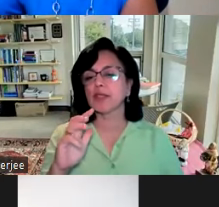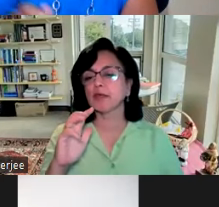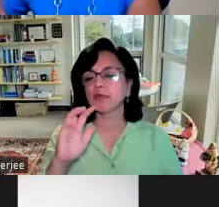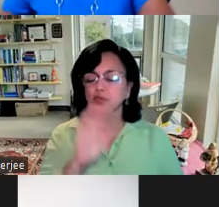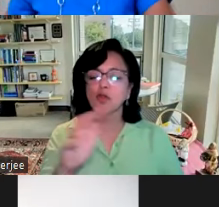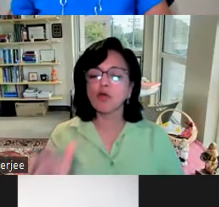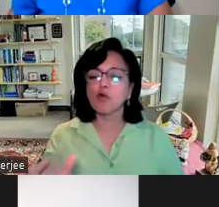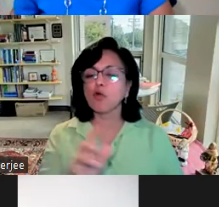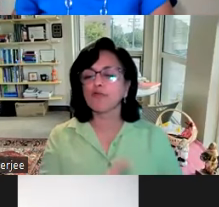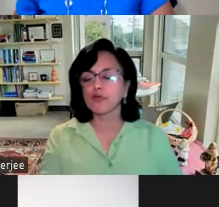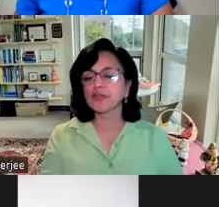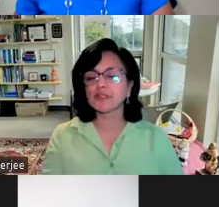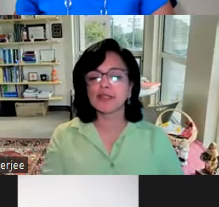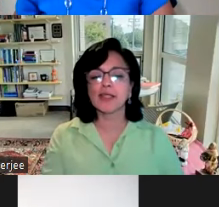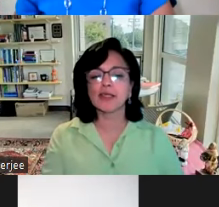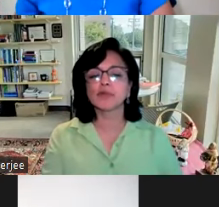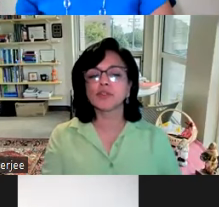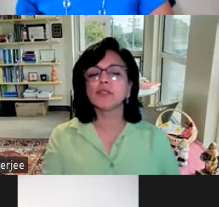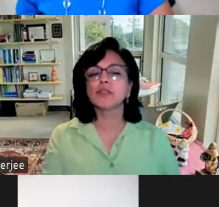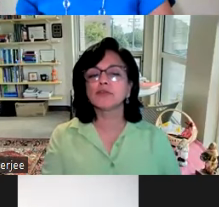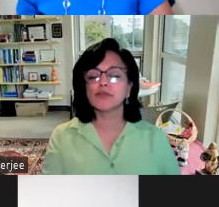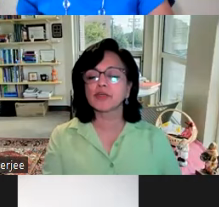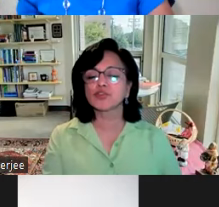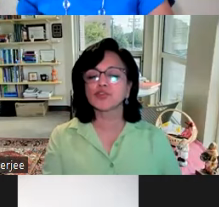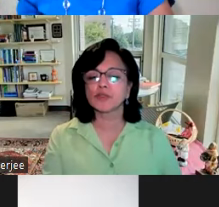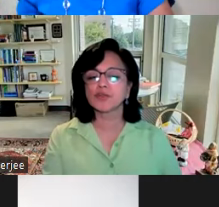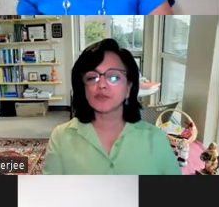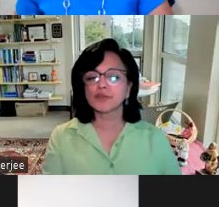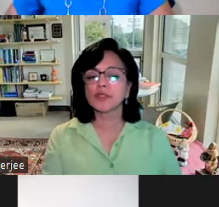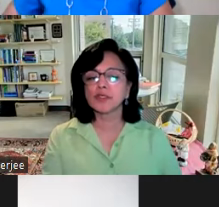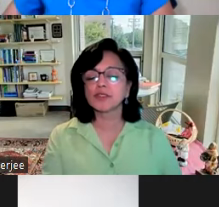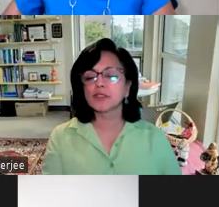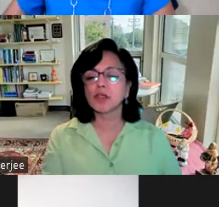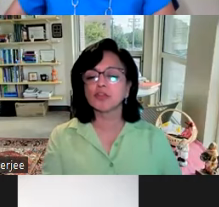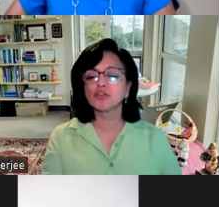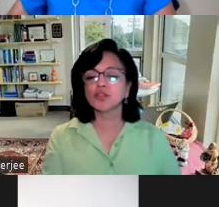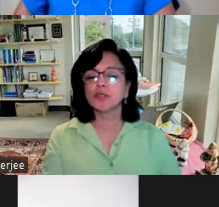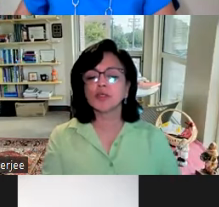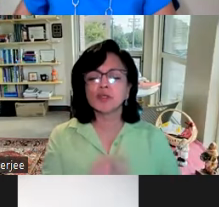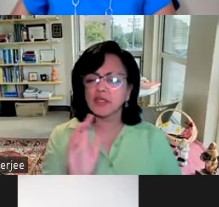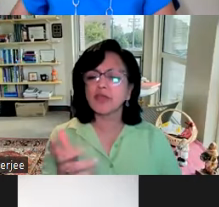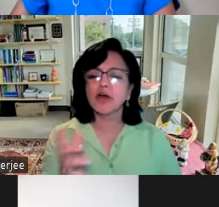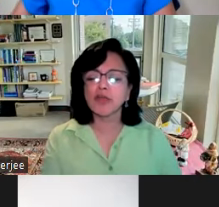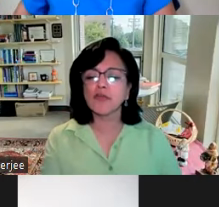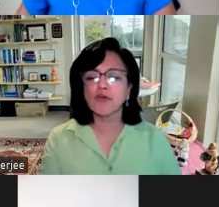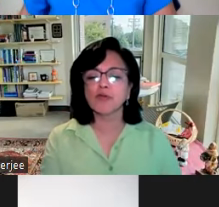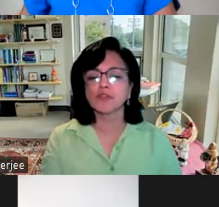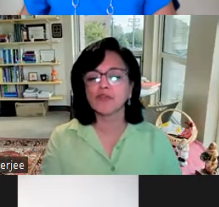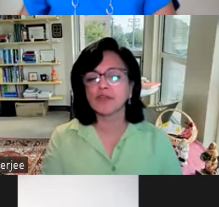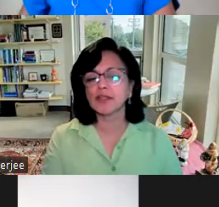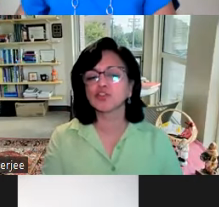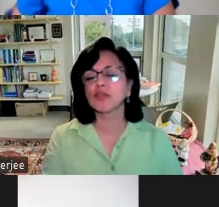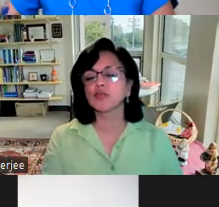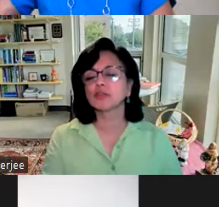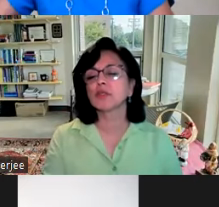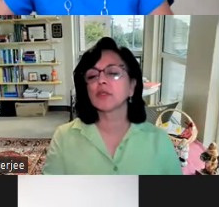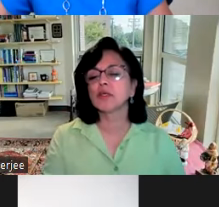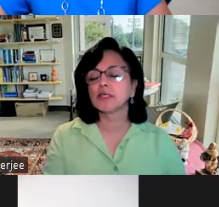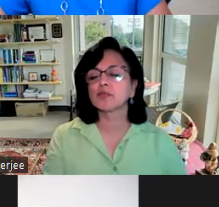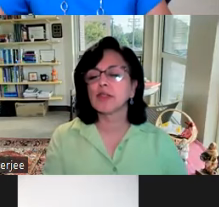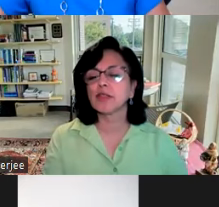spoken language, or for written language. In either direction, you can use technology. There are other forms of, and I'll share